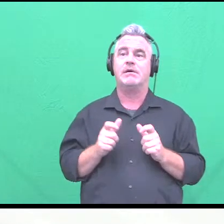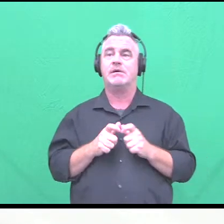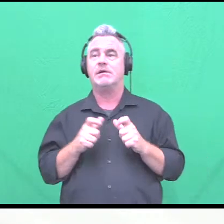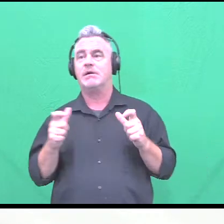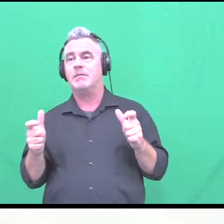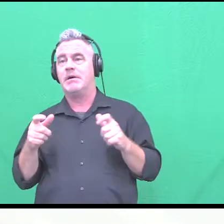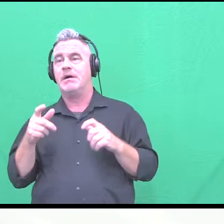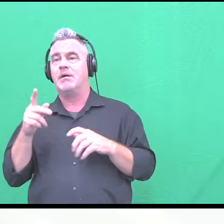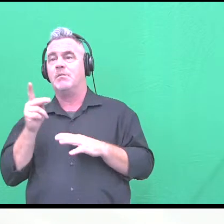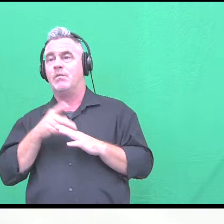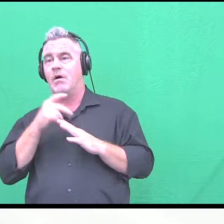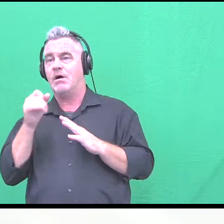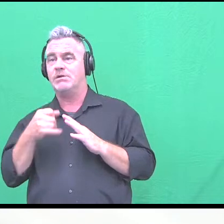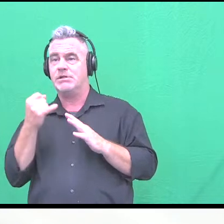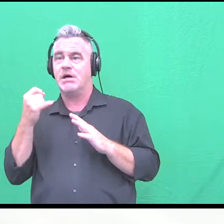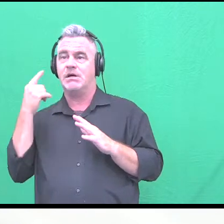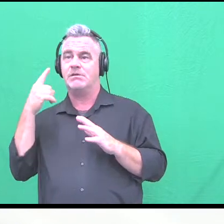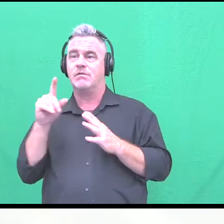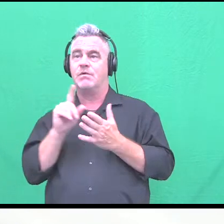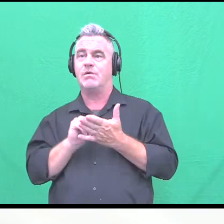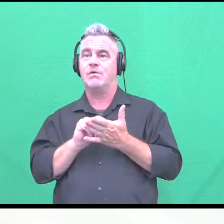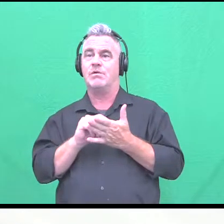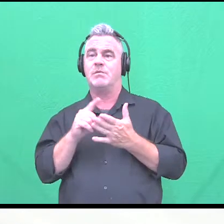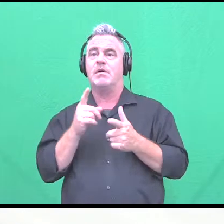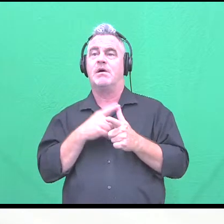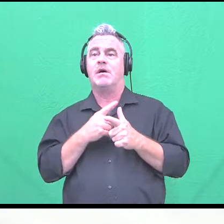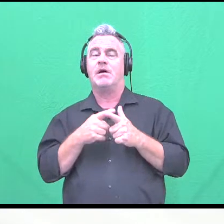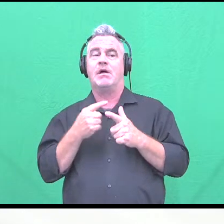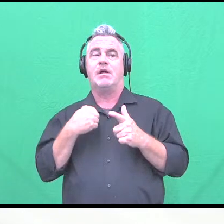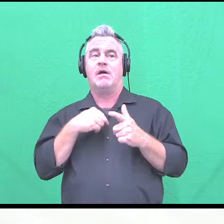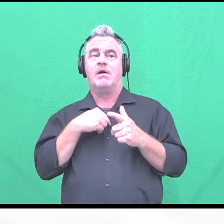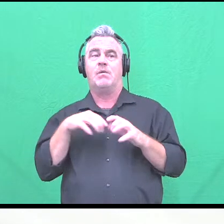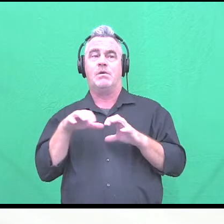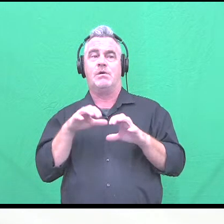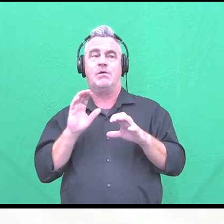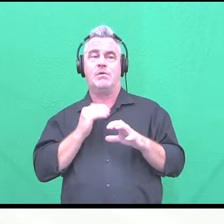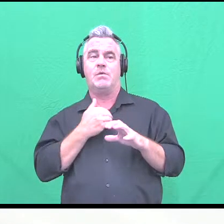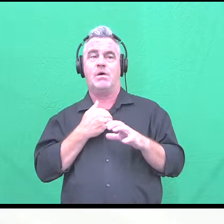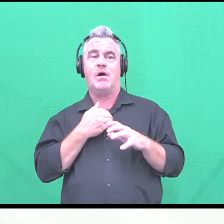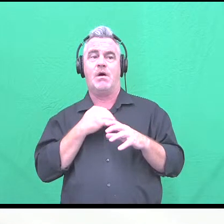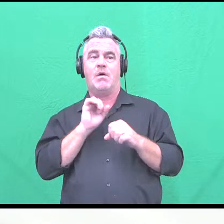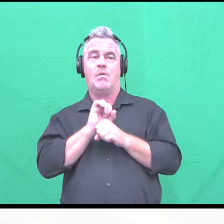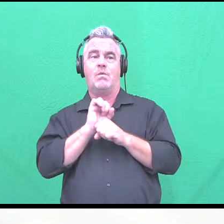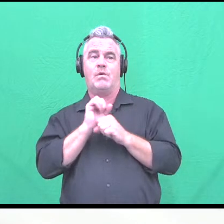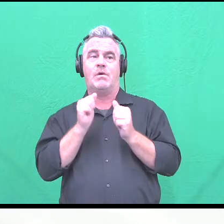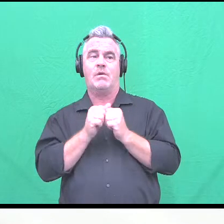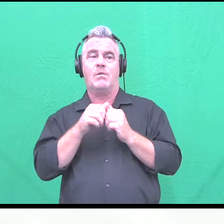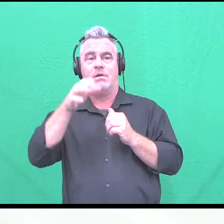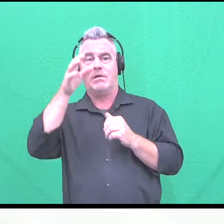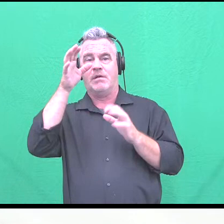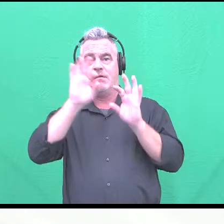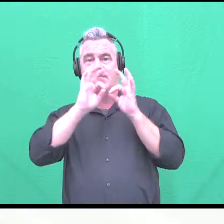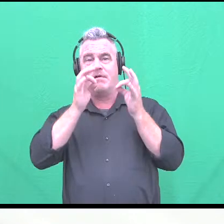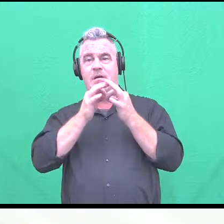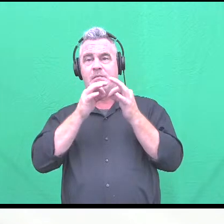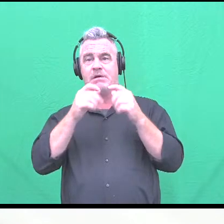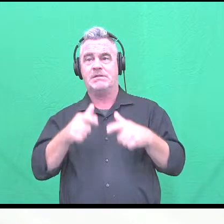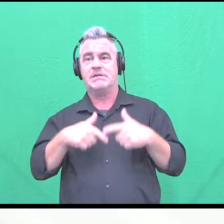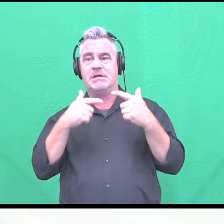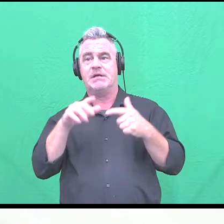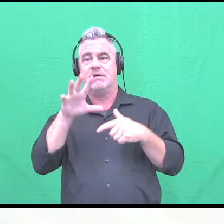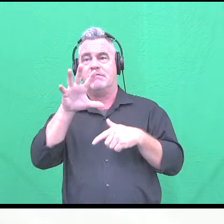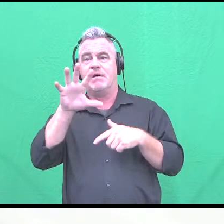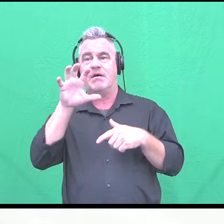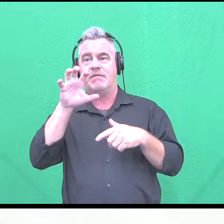newspaper. And then we do our due diligence with the families that live within 500 feet so that we